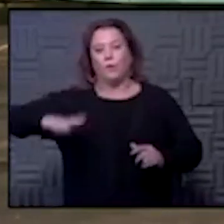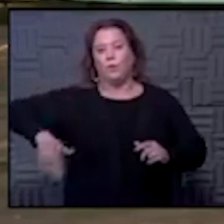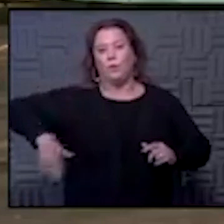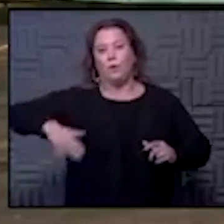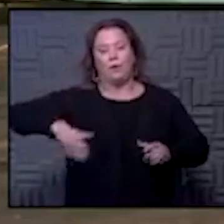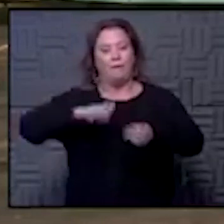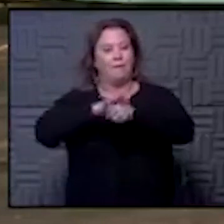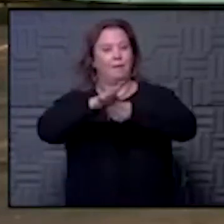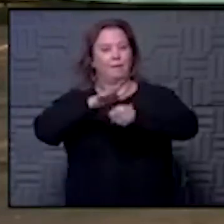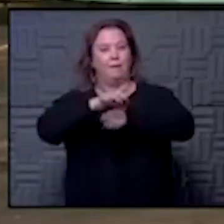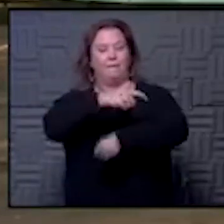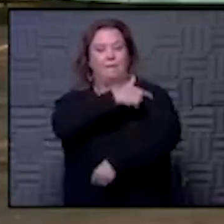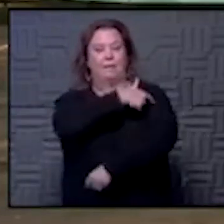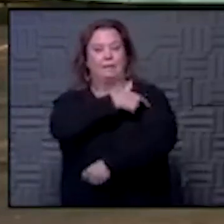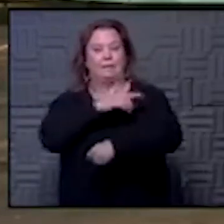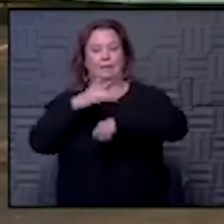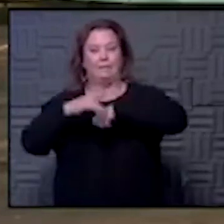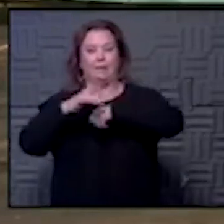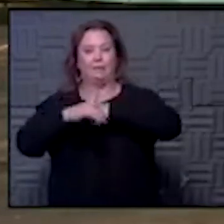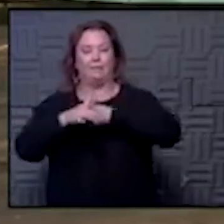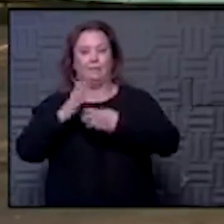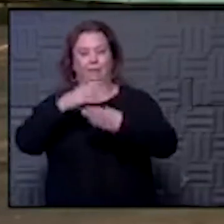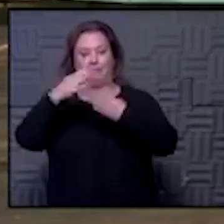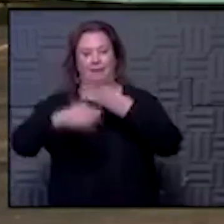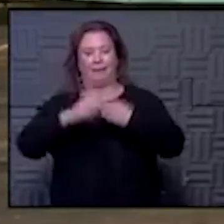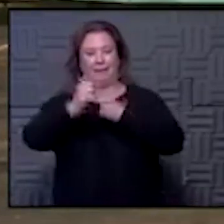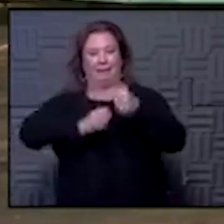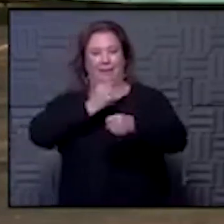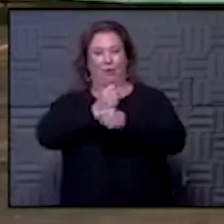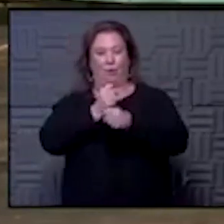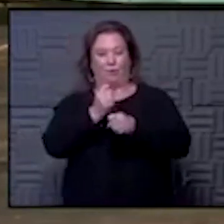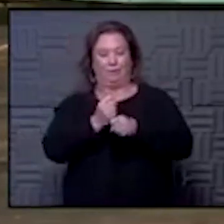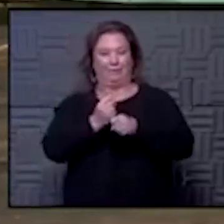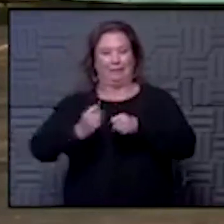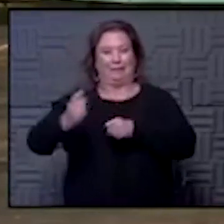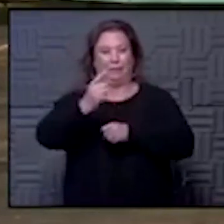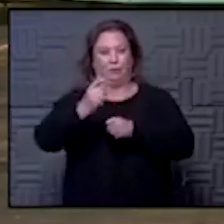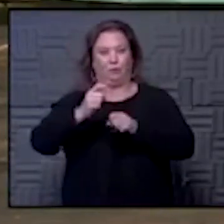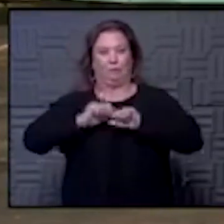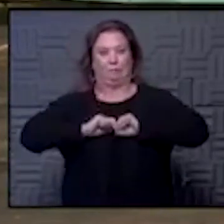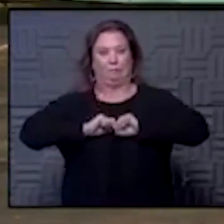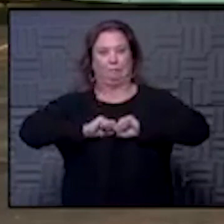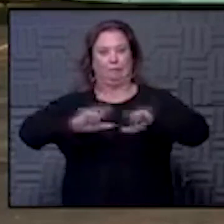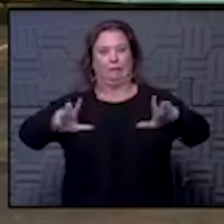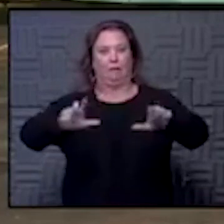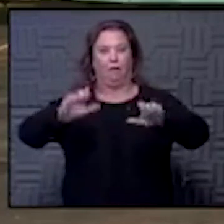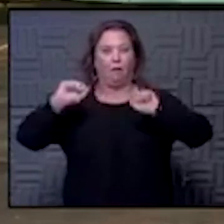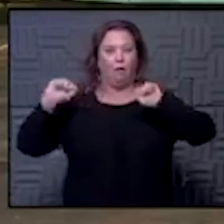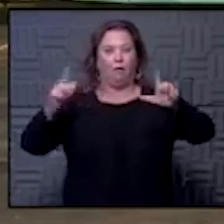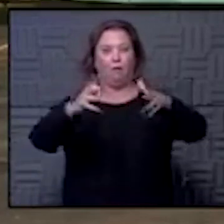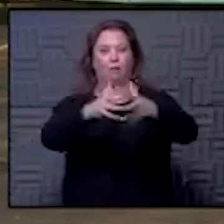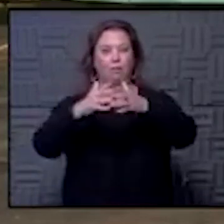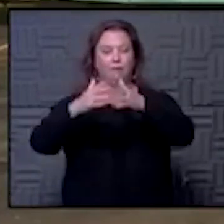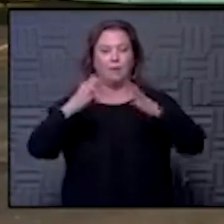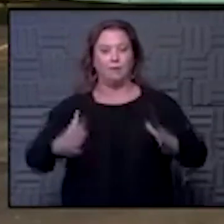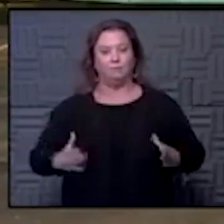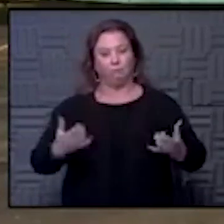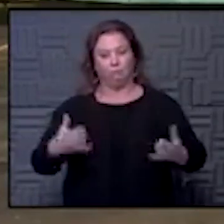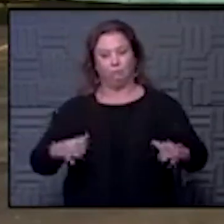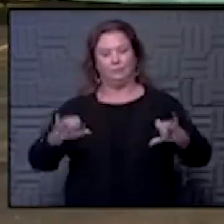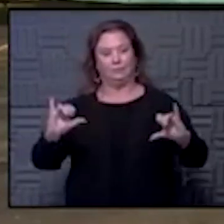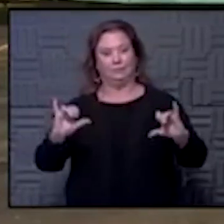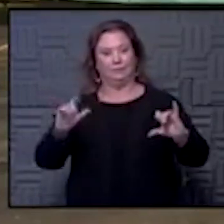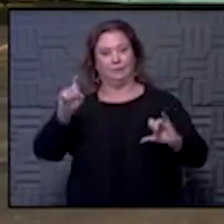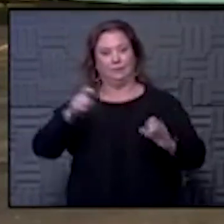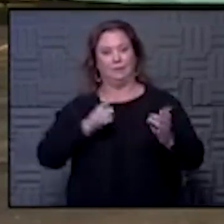enough vaccine available by the end of the year or early next year to give it to every American. And some of us are still going to need